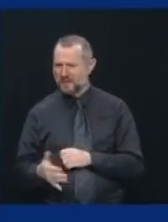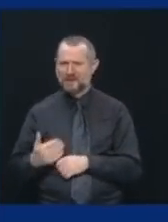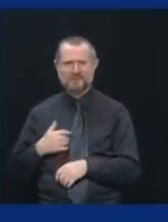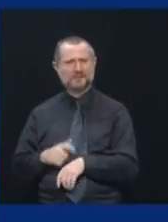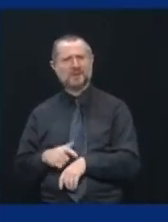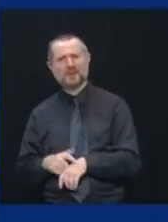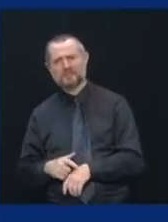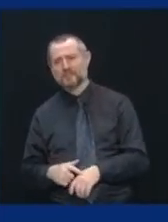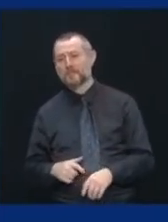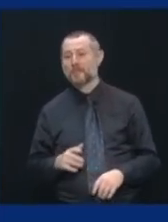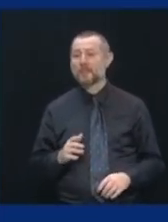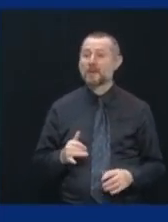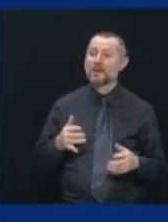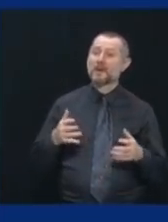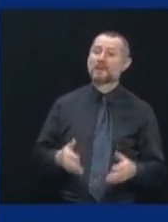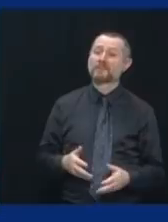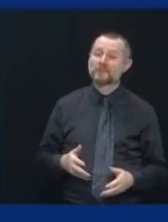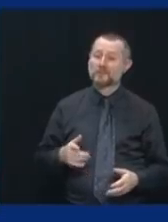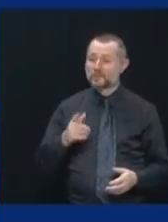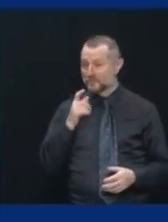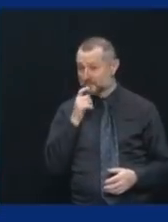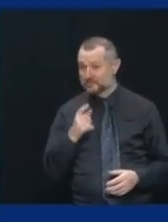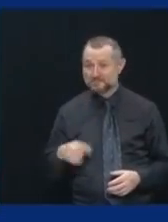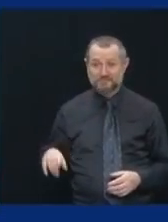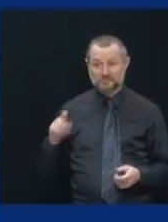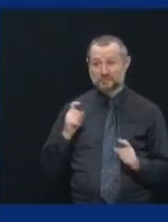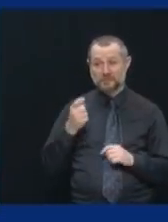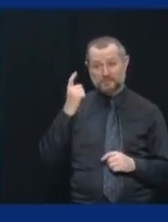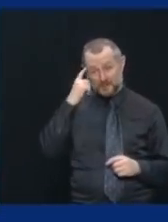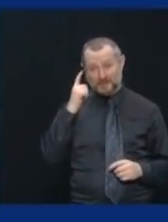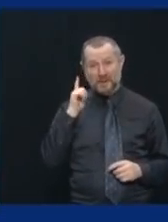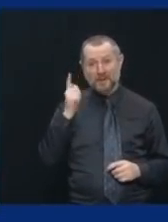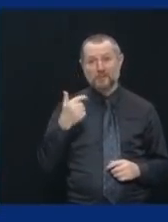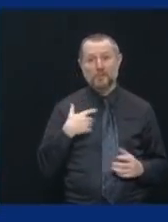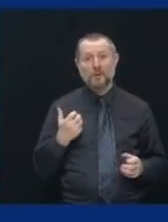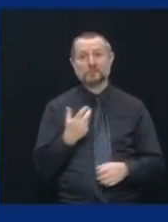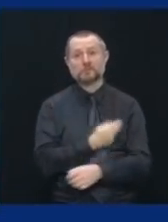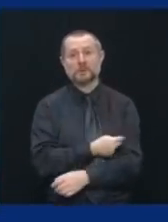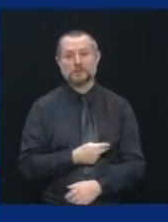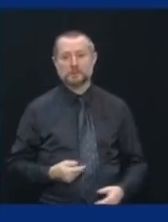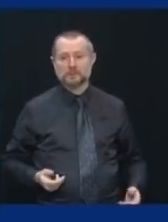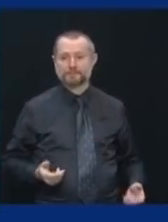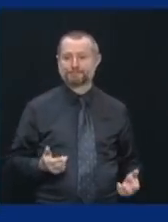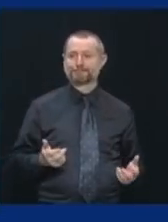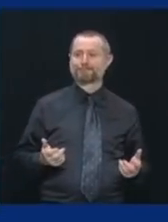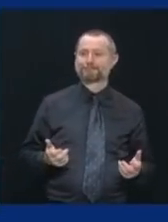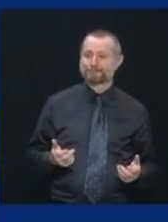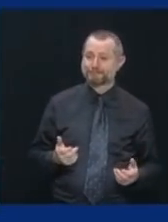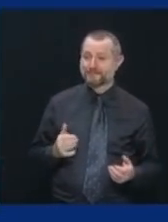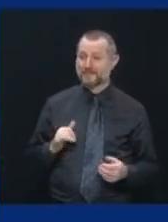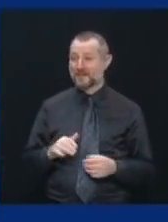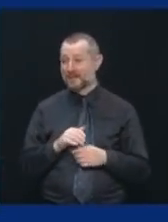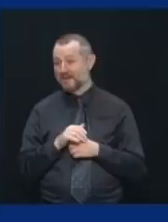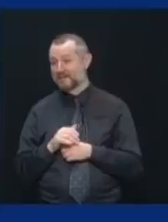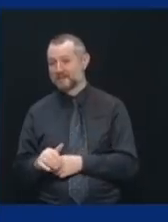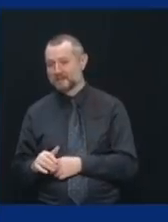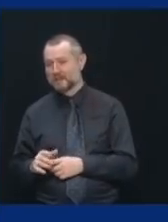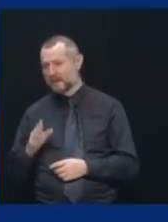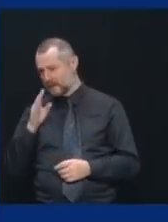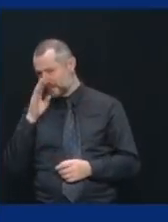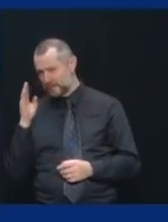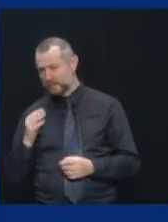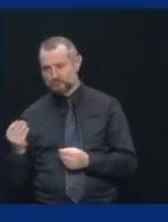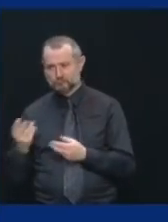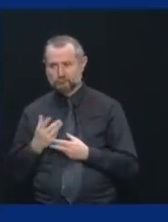the excess. Anybody who changes their mind, we get from the hospitals on a nightly basis